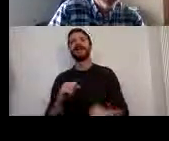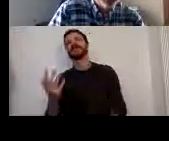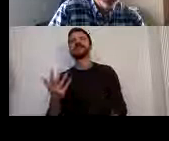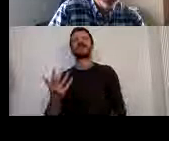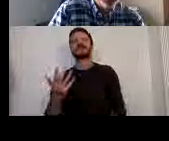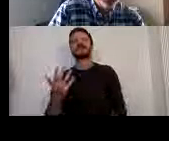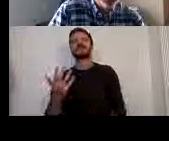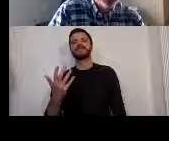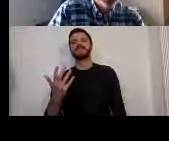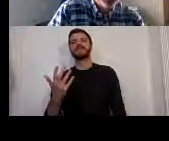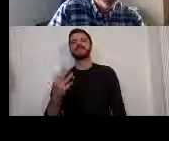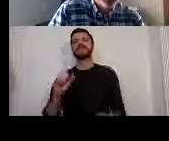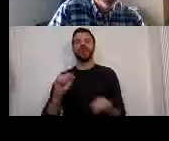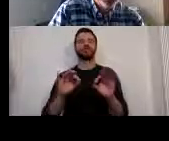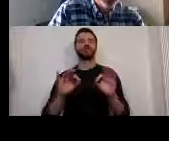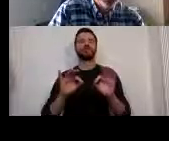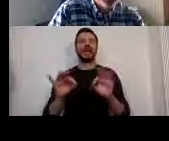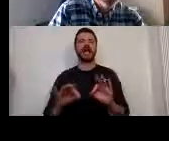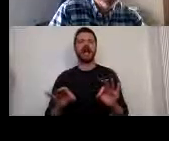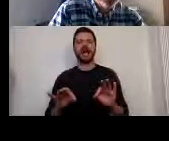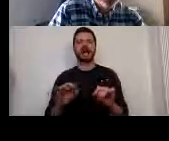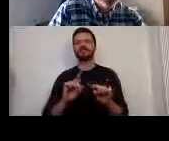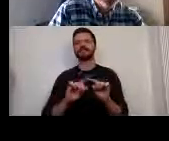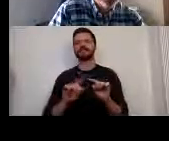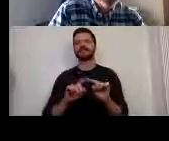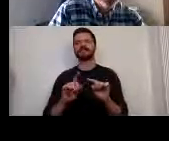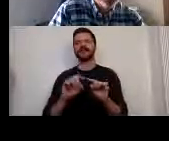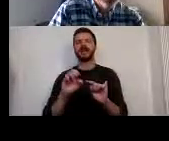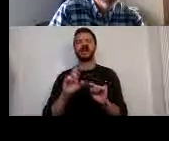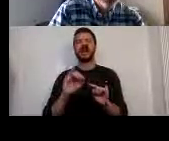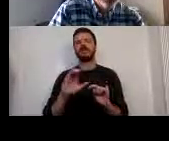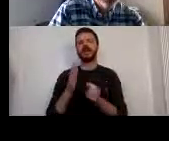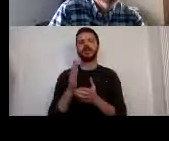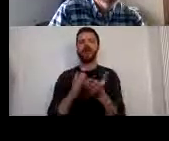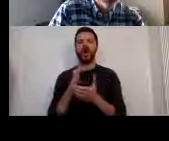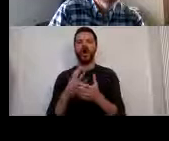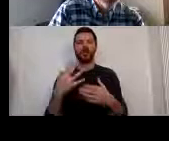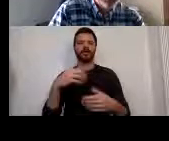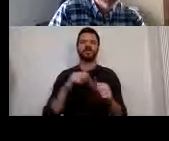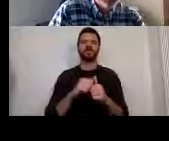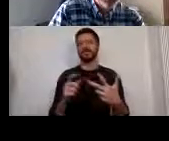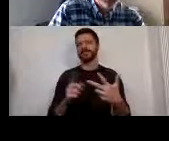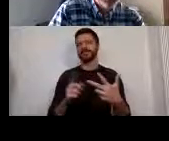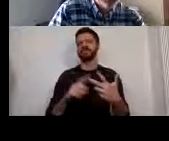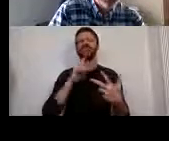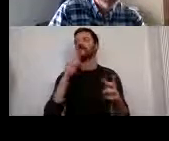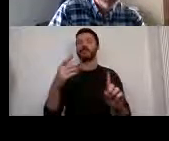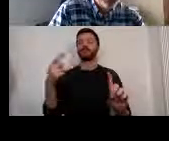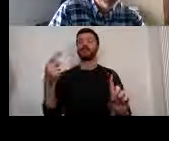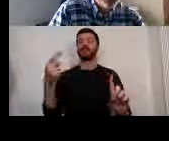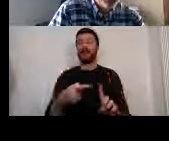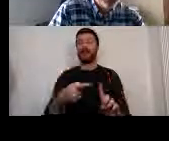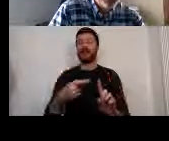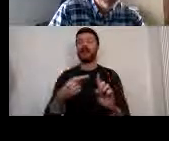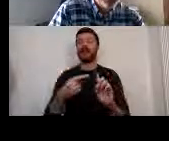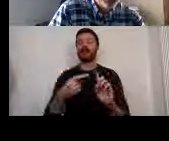probably described as a series of different ERIC components. But really, we think that when it gets to the very